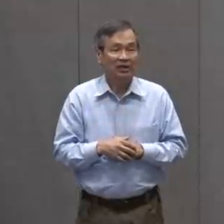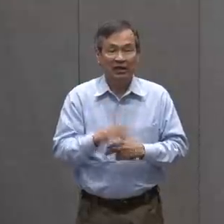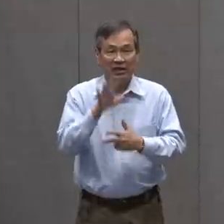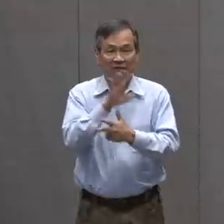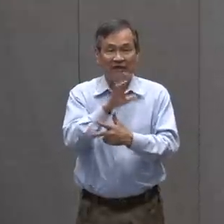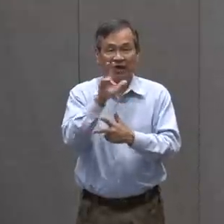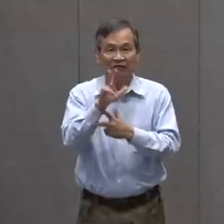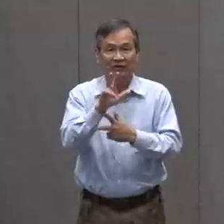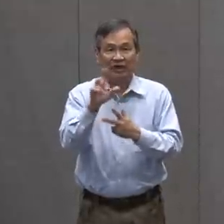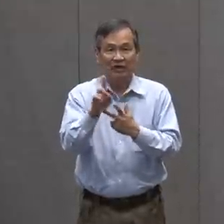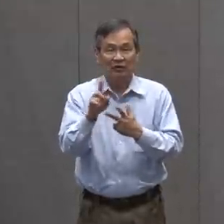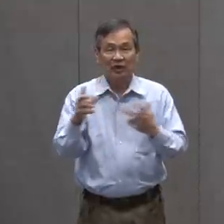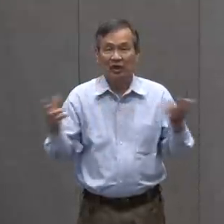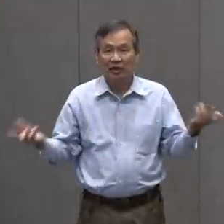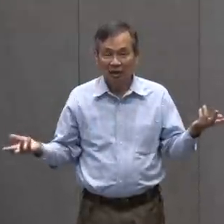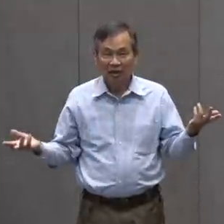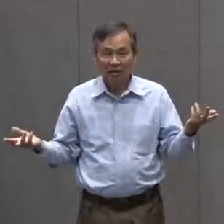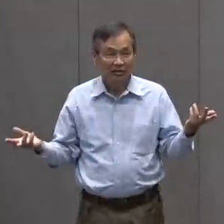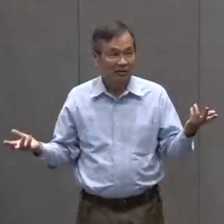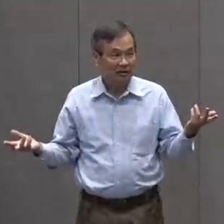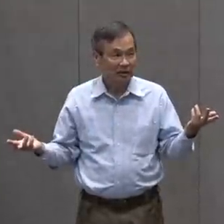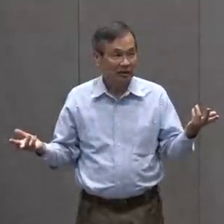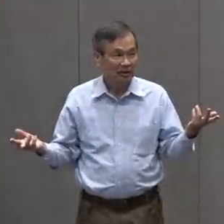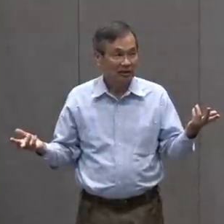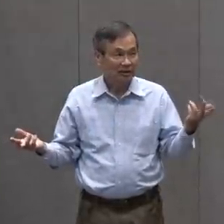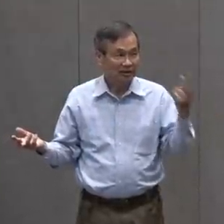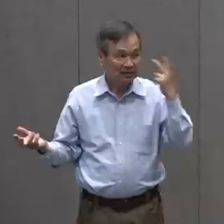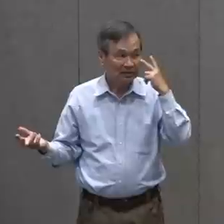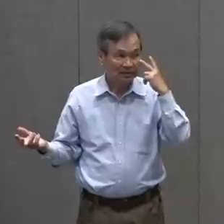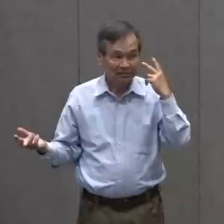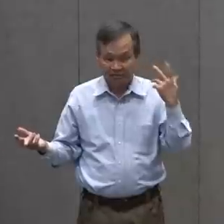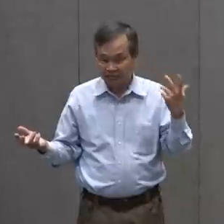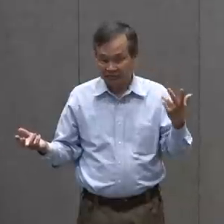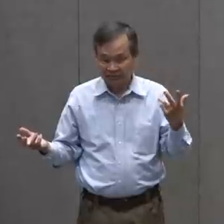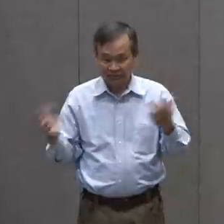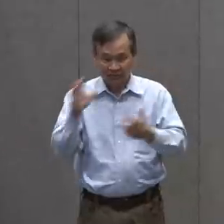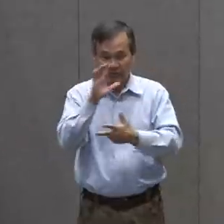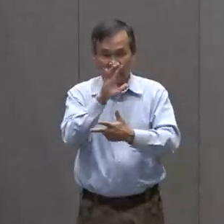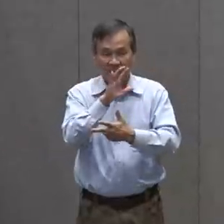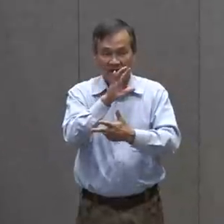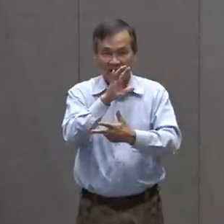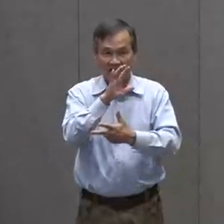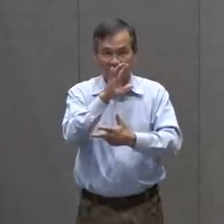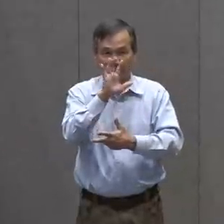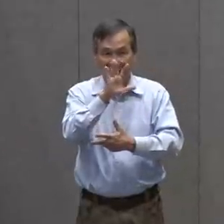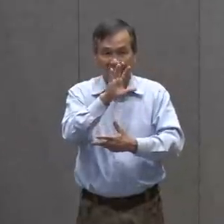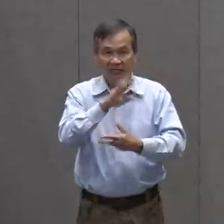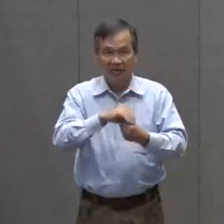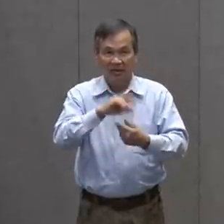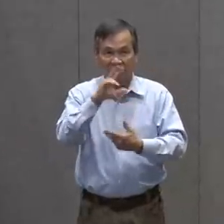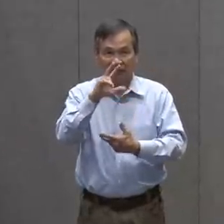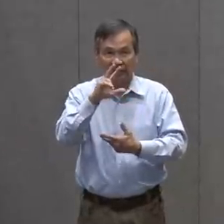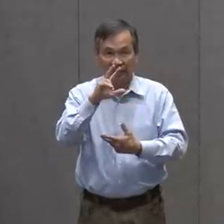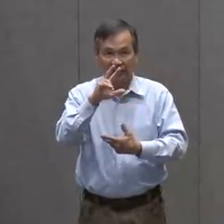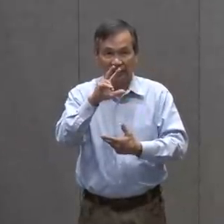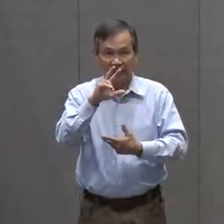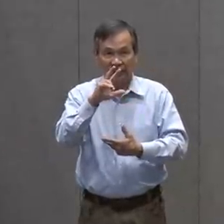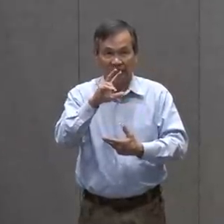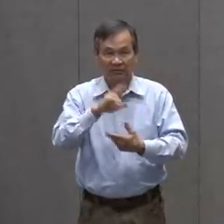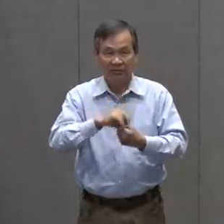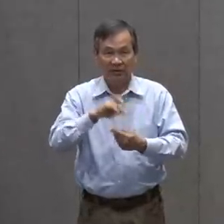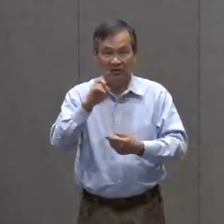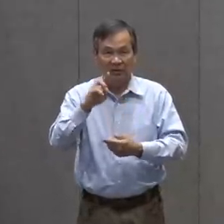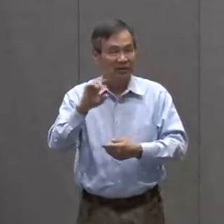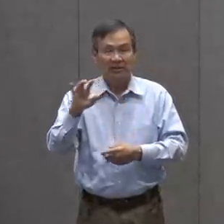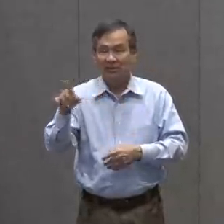the scenarios that I gave you in the beginning, so let's see. I can do 5 plus 3 plus 1 more is 9. Nope, she's got it. 5